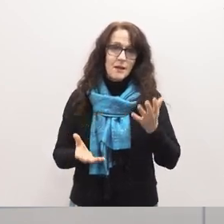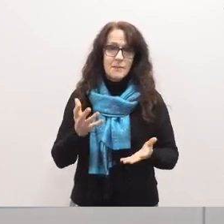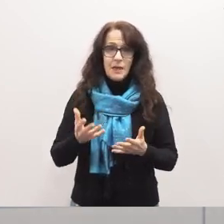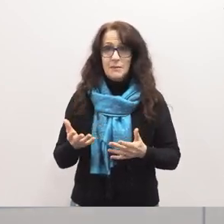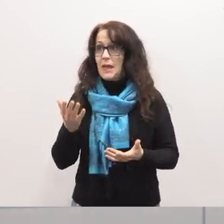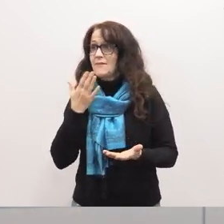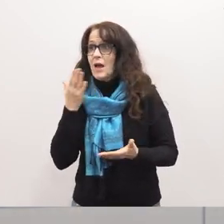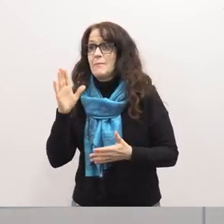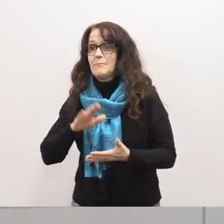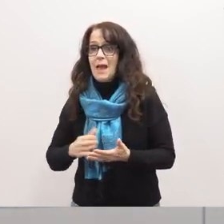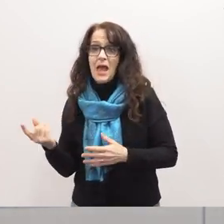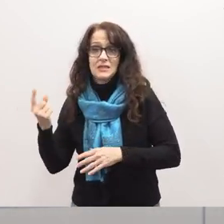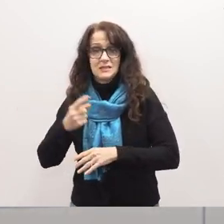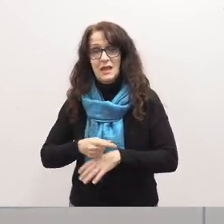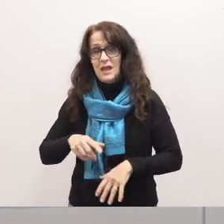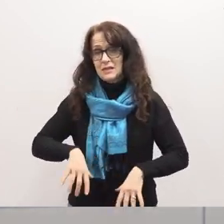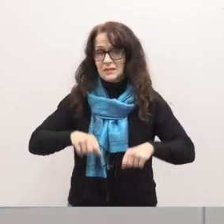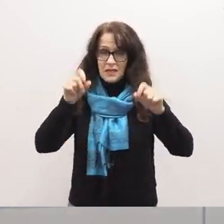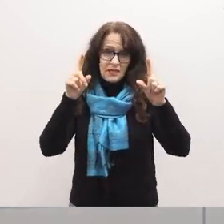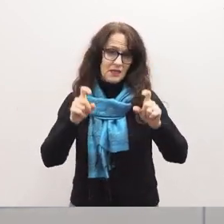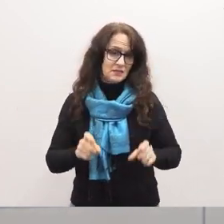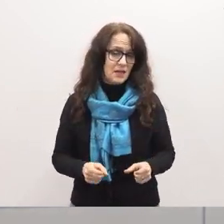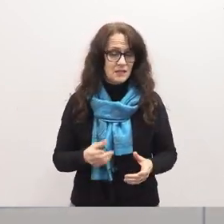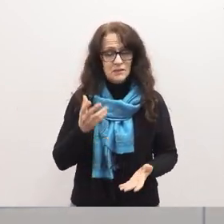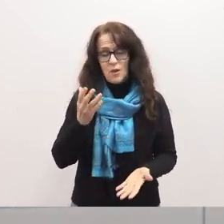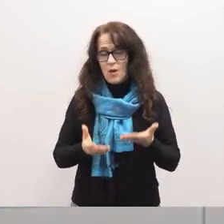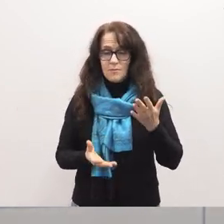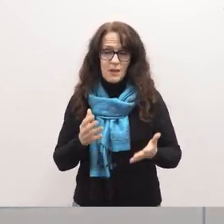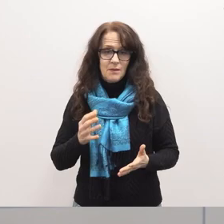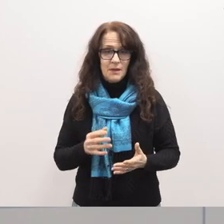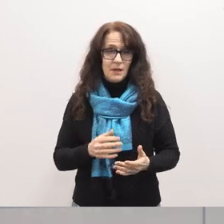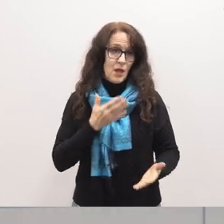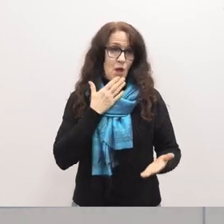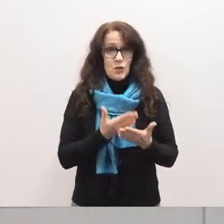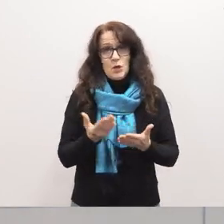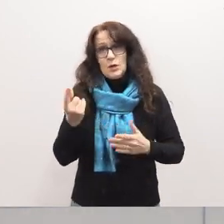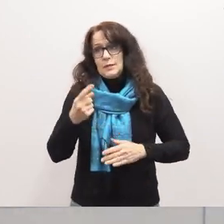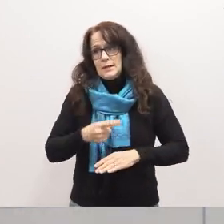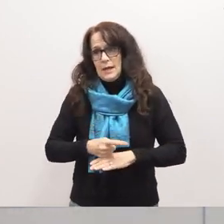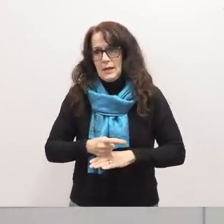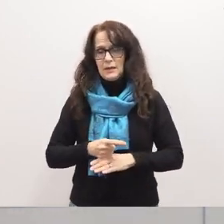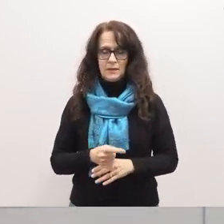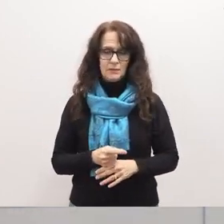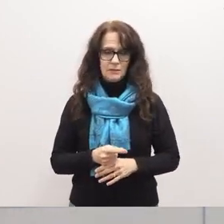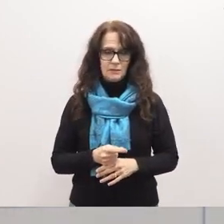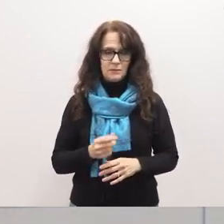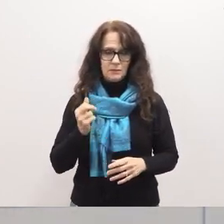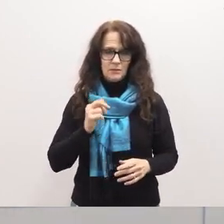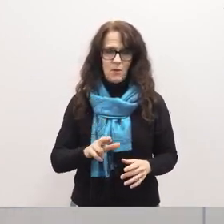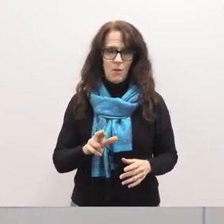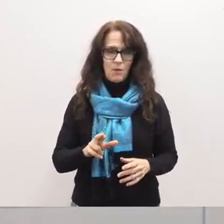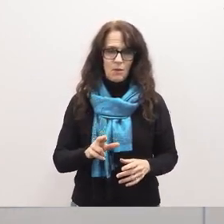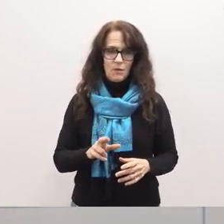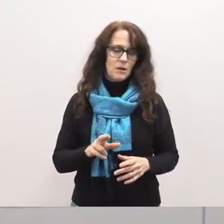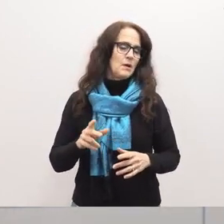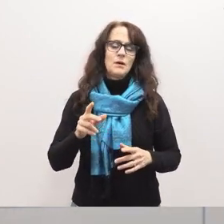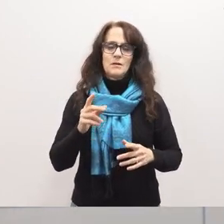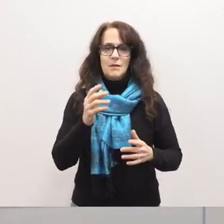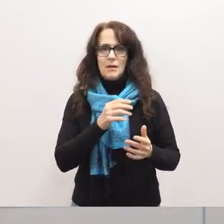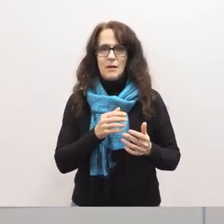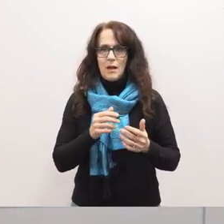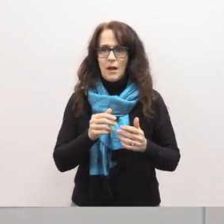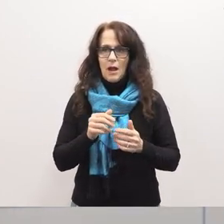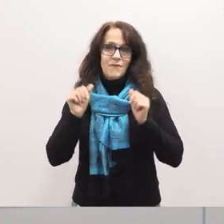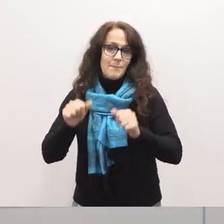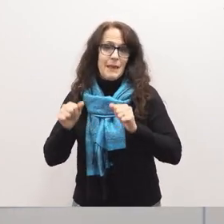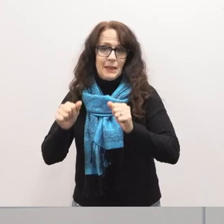bad day taking a test. Somebody may have a particularly good day. Somebody may have a disposition to do well, or somebody else who's